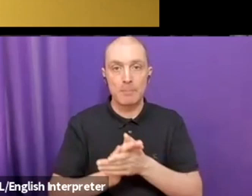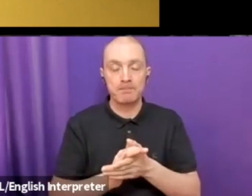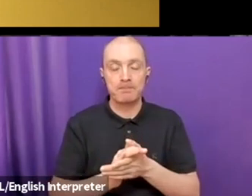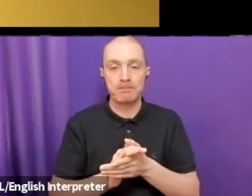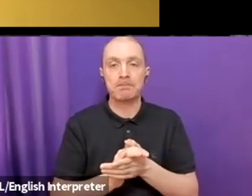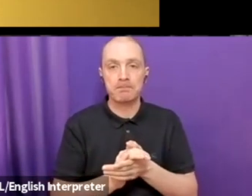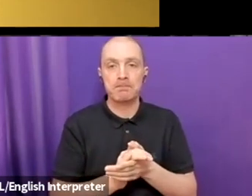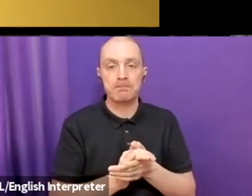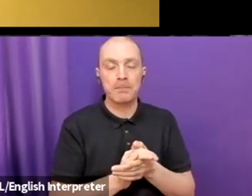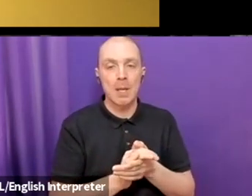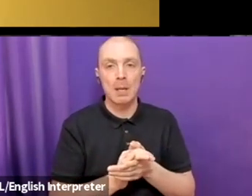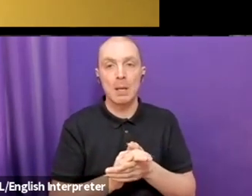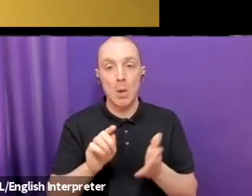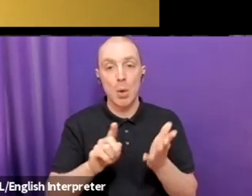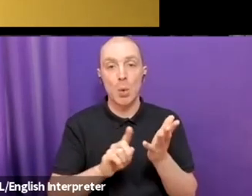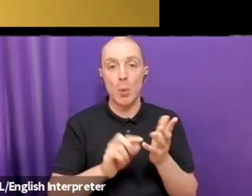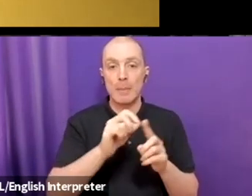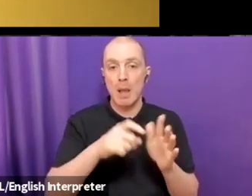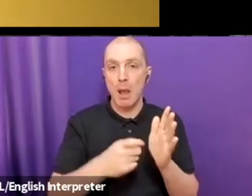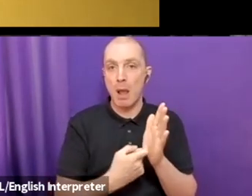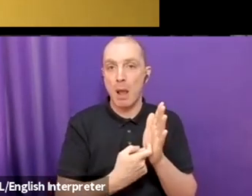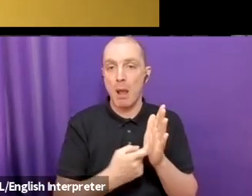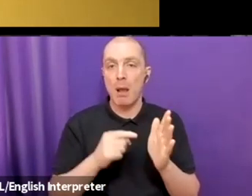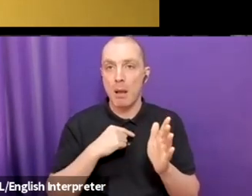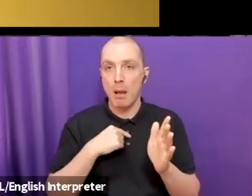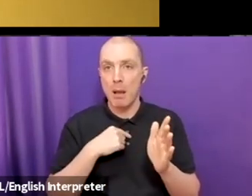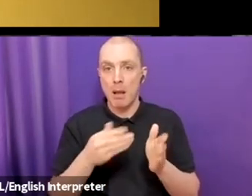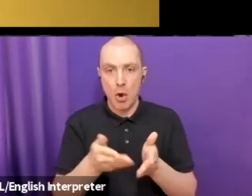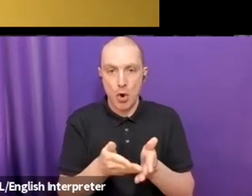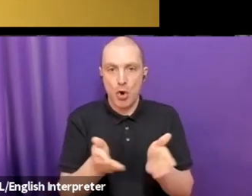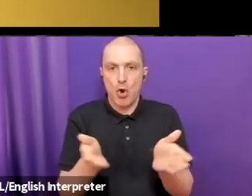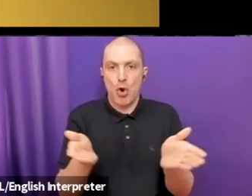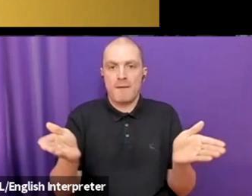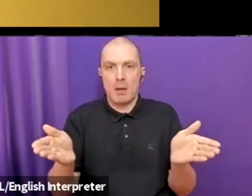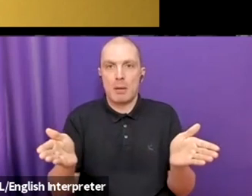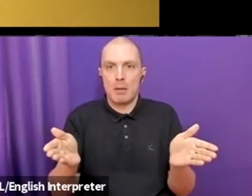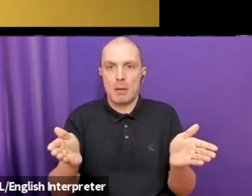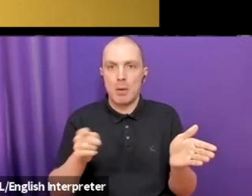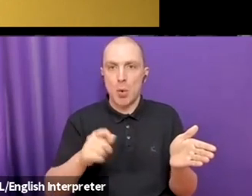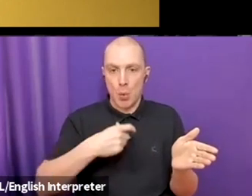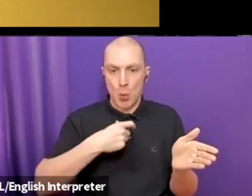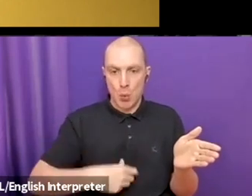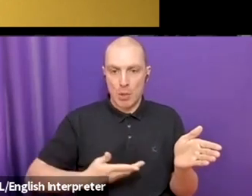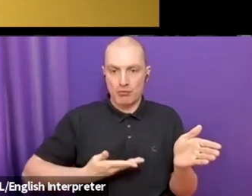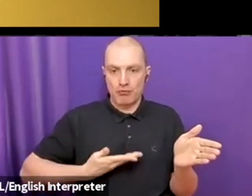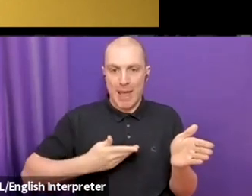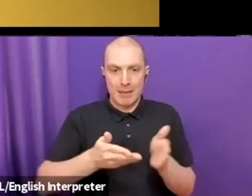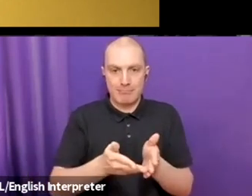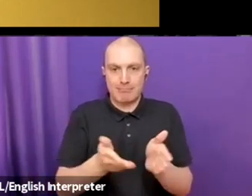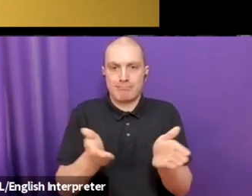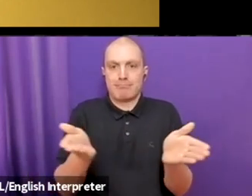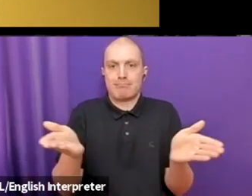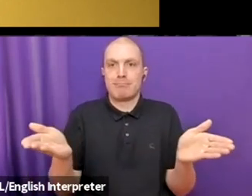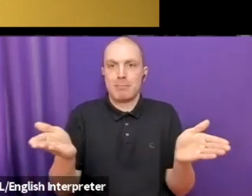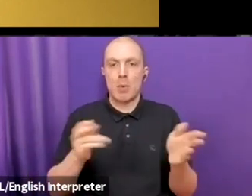two, the UPR covers the broad range of human rights. So we are talking here about the whole body of